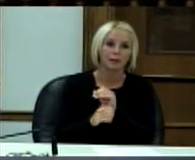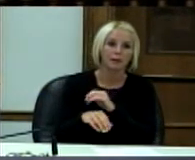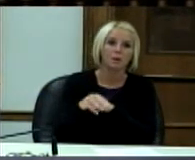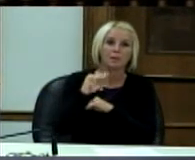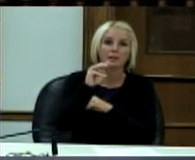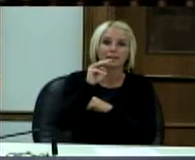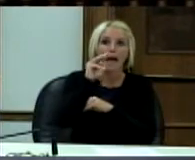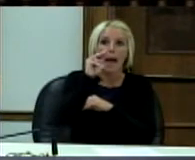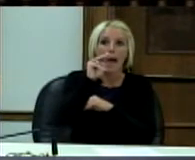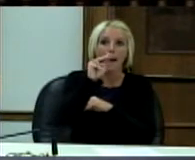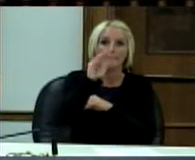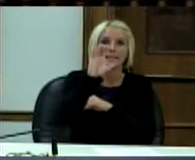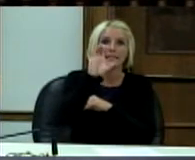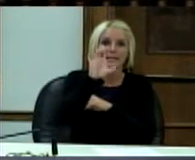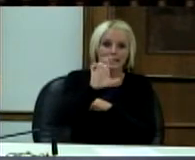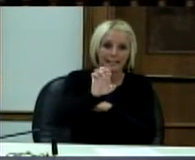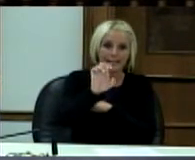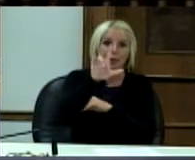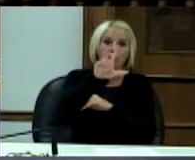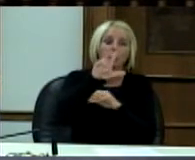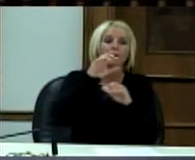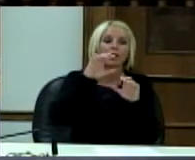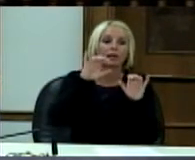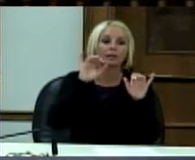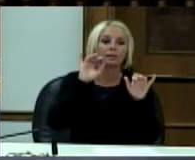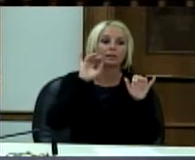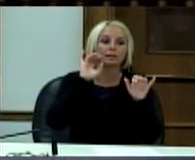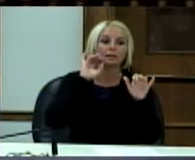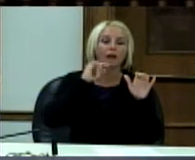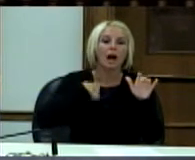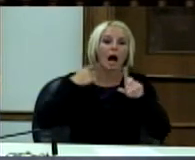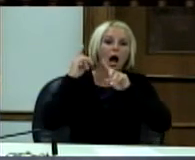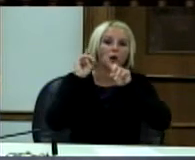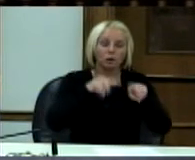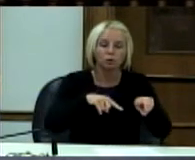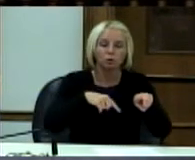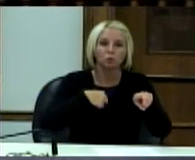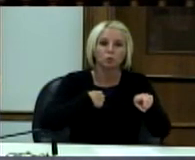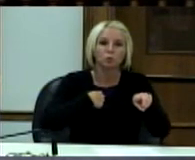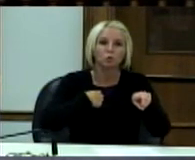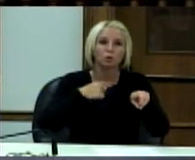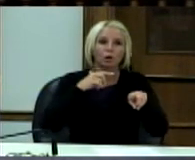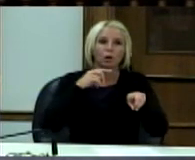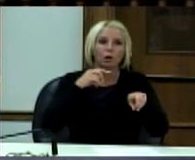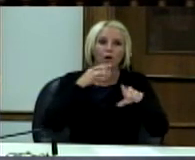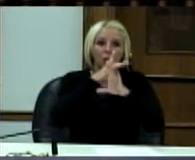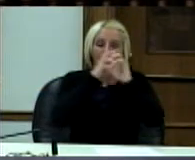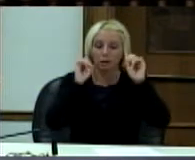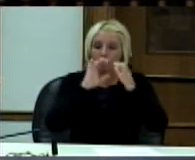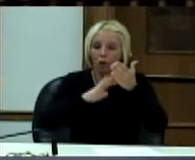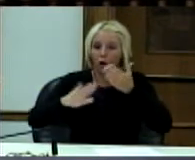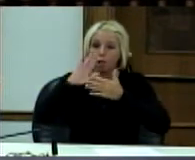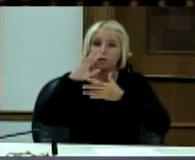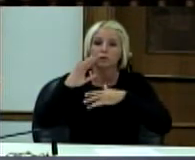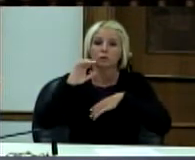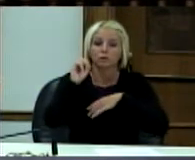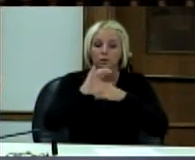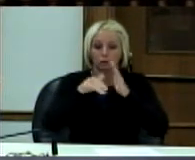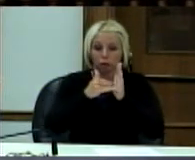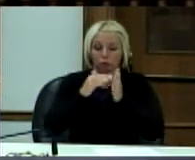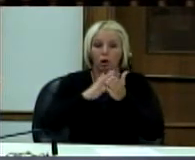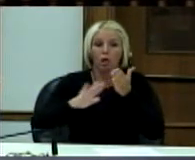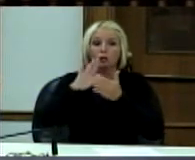conference that I went with Dr. Parker and Mark Lessman and two others from South Central College talked a lot about certifications